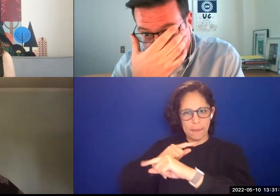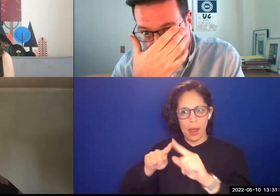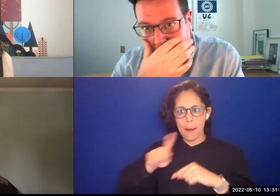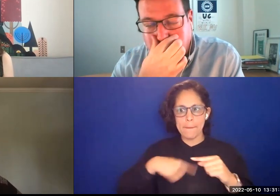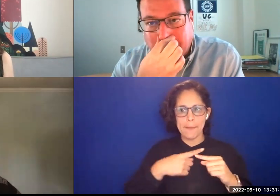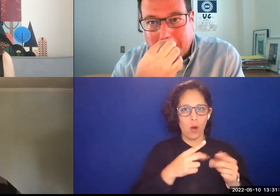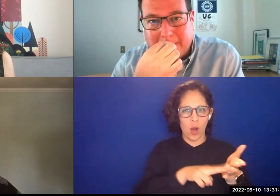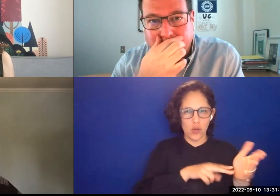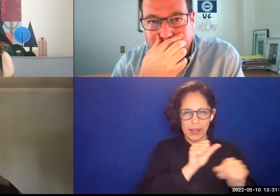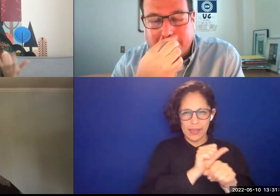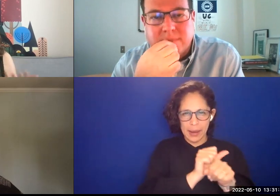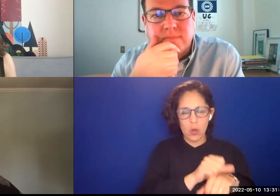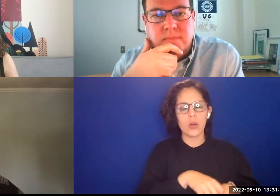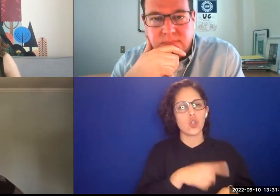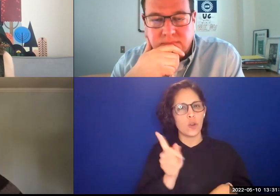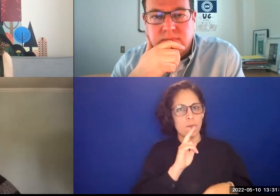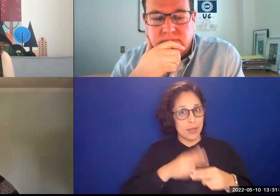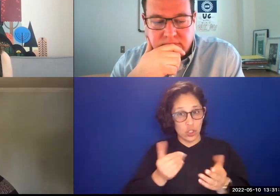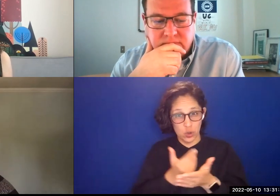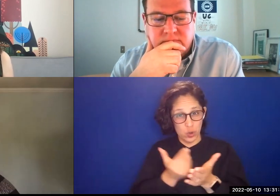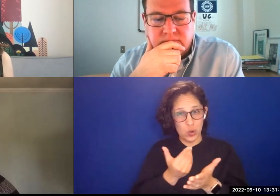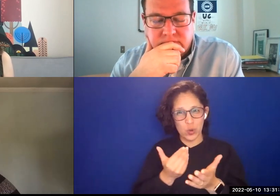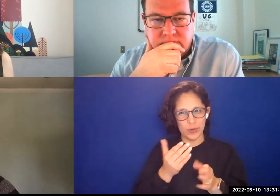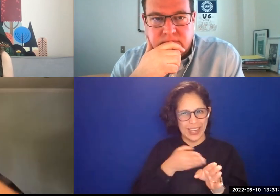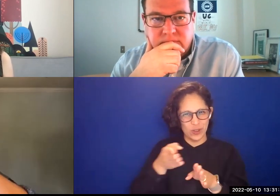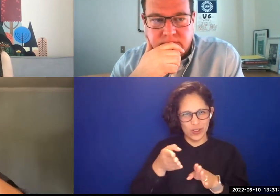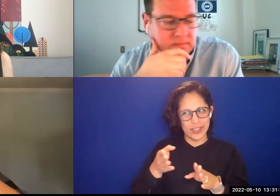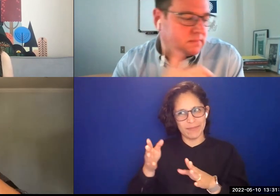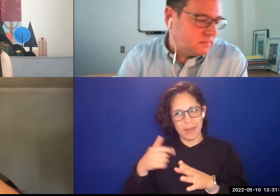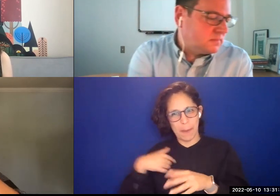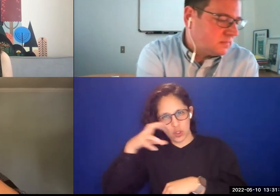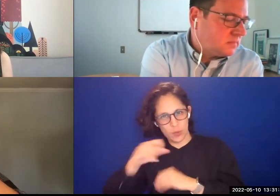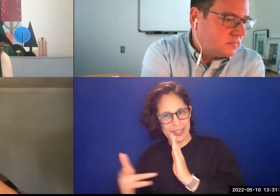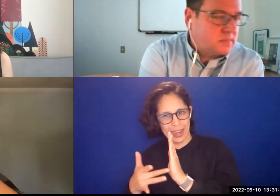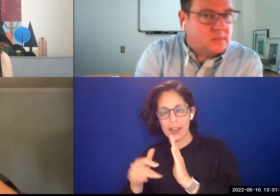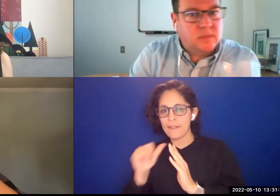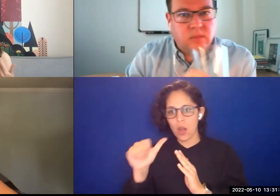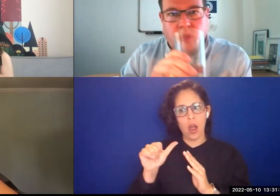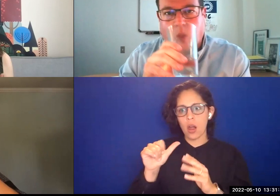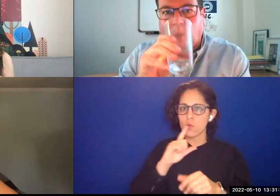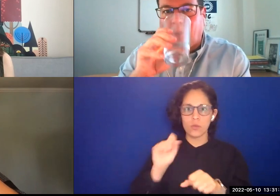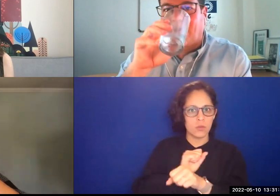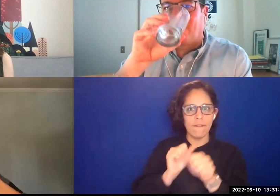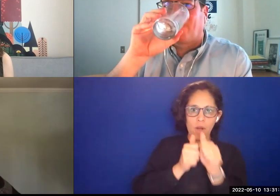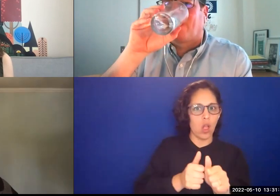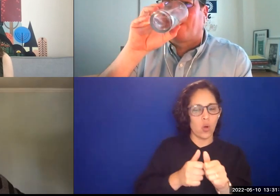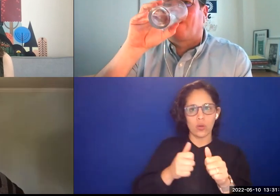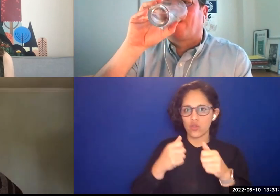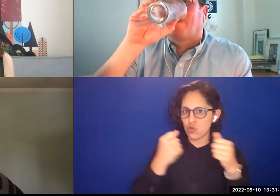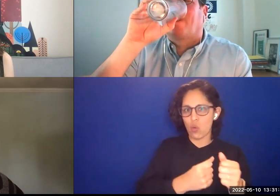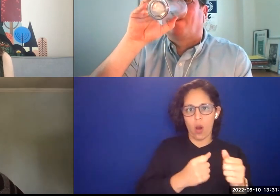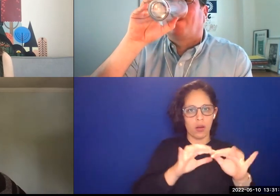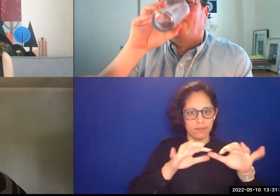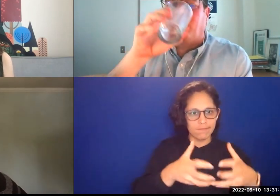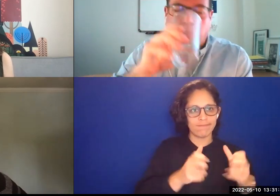is, you mentioned that new industries, I'm assuming tech, have not lent themselves to a strong tradition of unionizing. As we become ever more tech reliant,